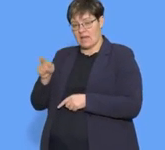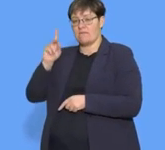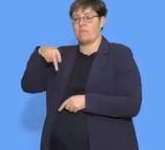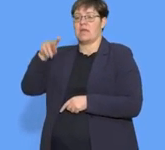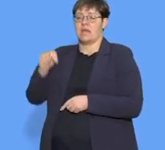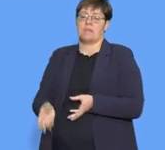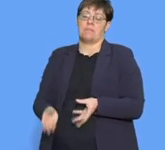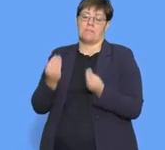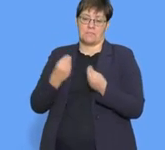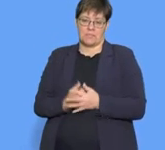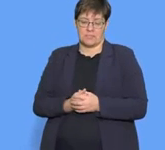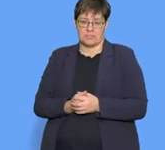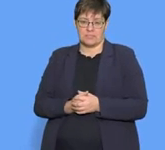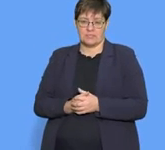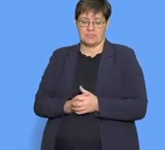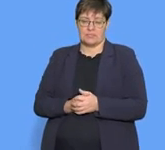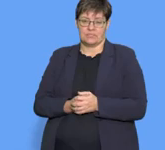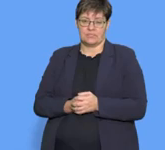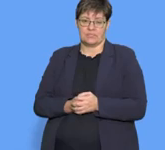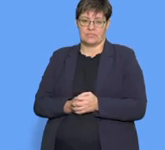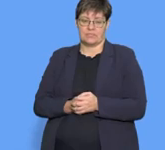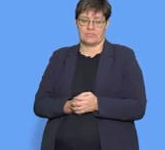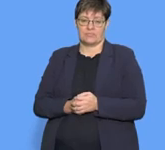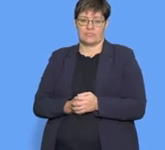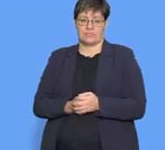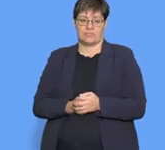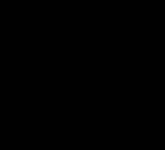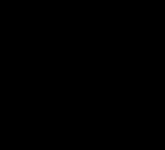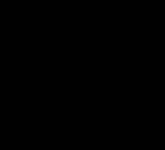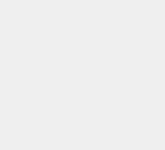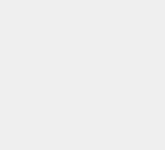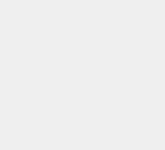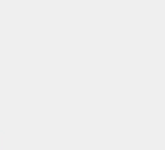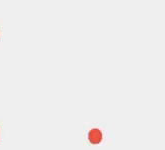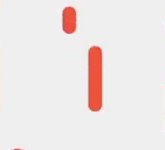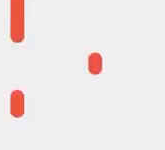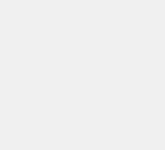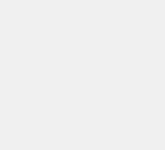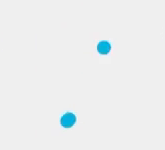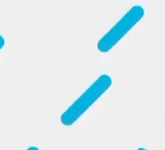answer for Pn.